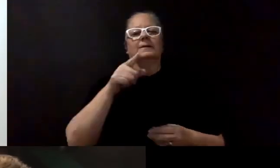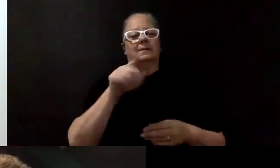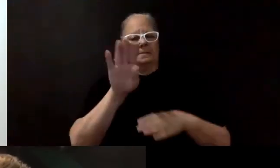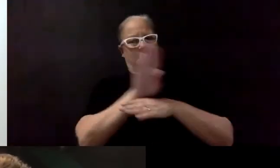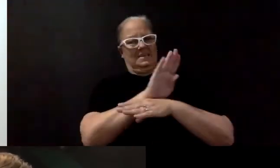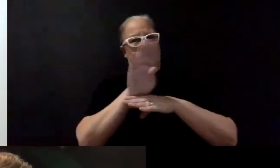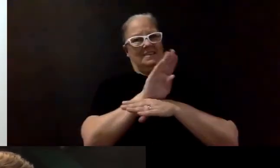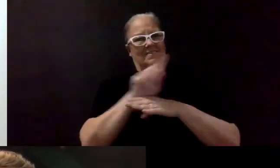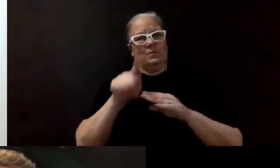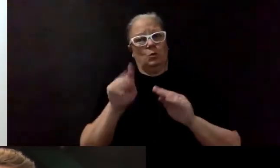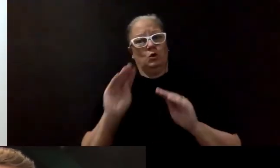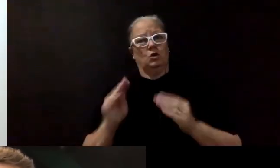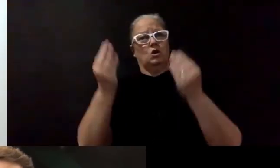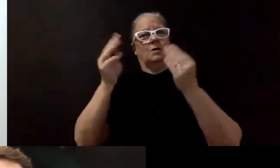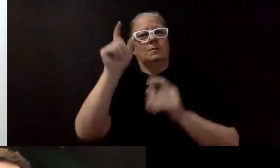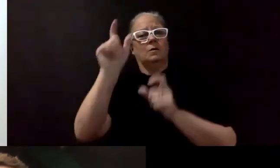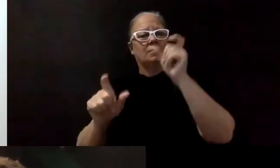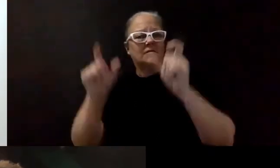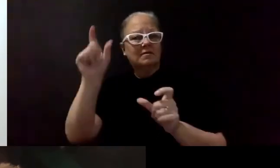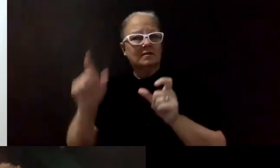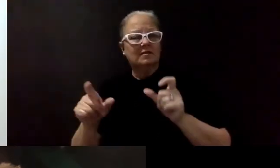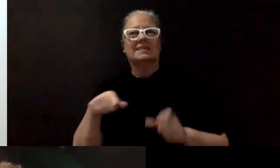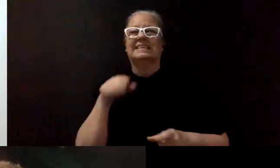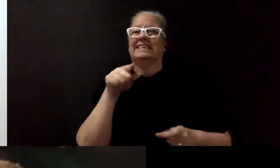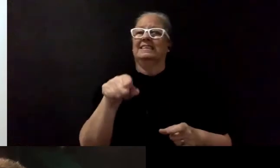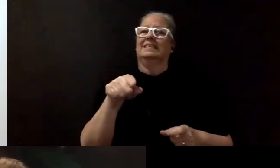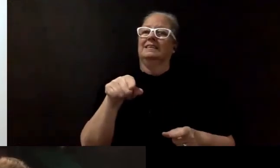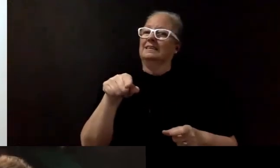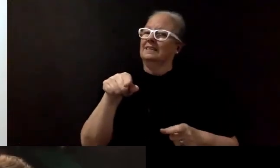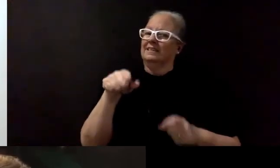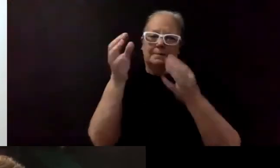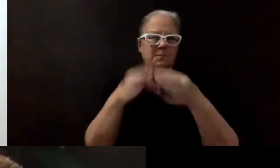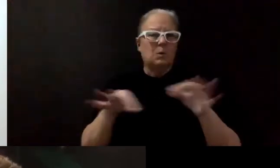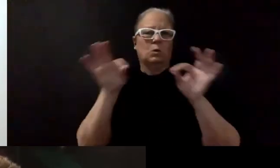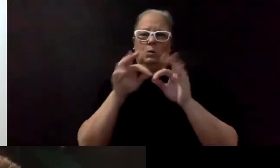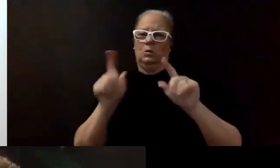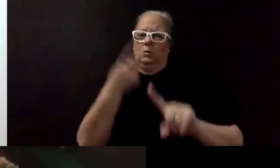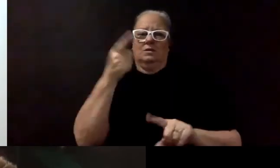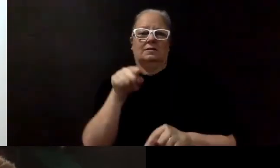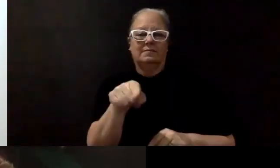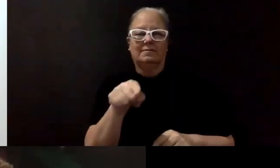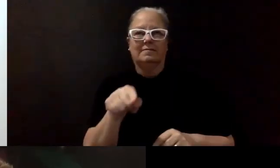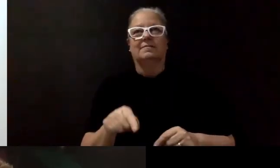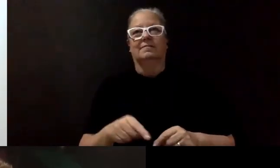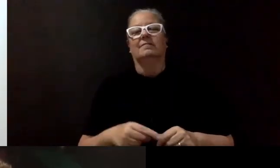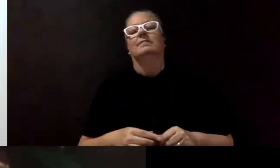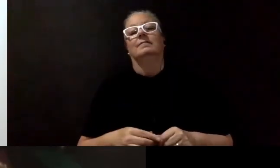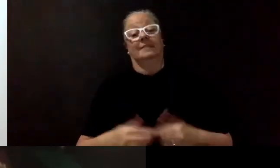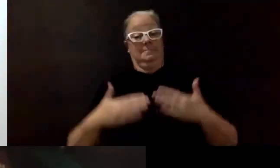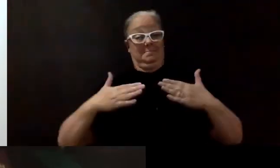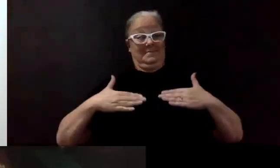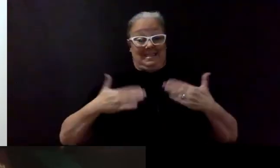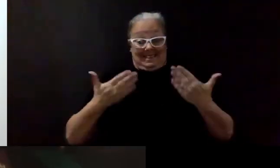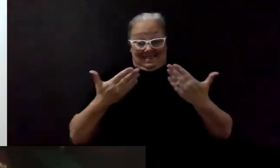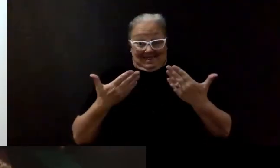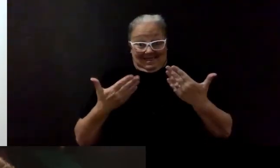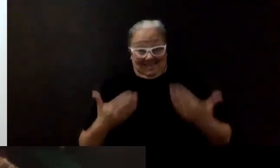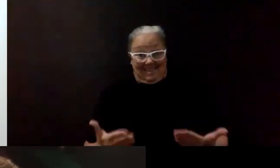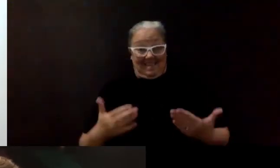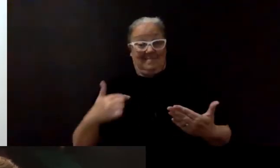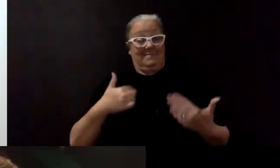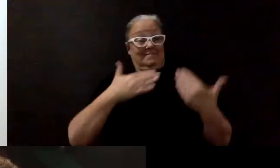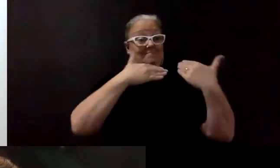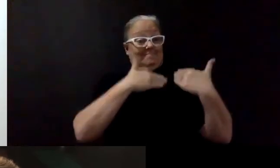Incredibly, is the short answer. I mean, I wouldn't be in the place that I am today